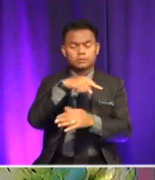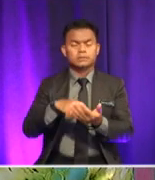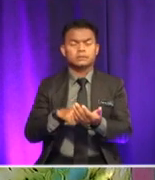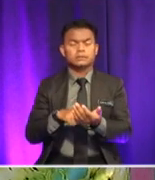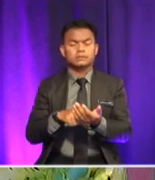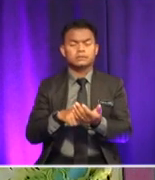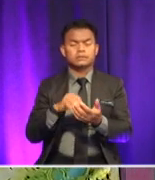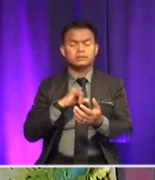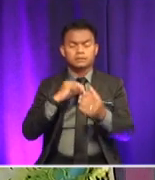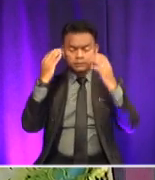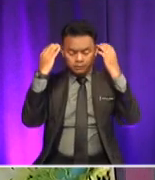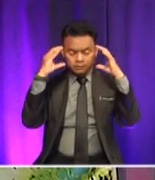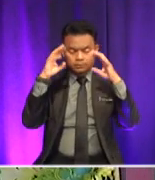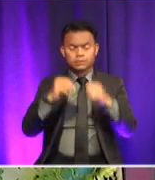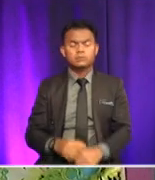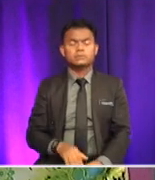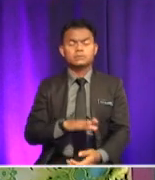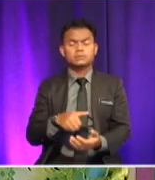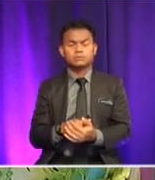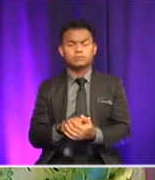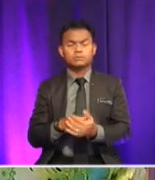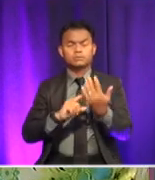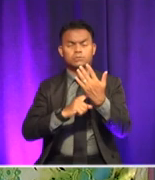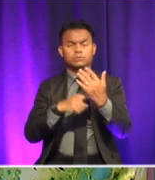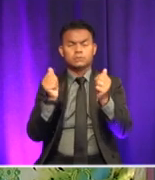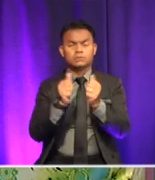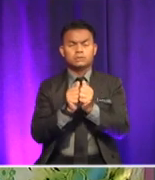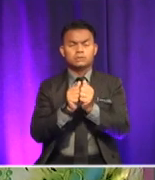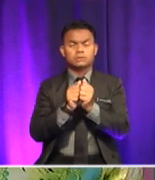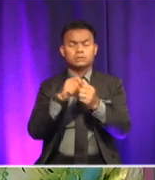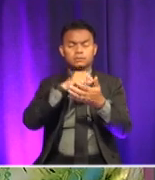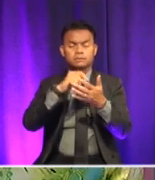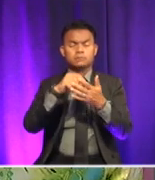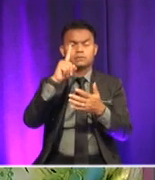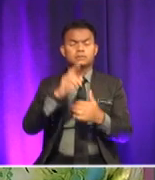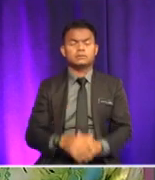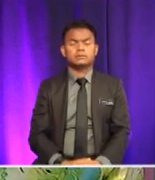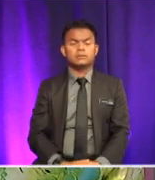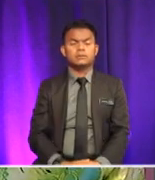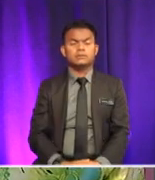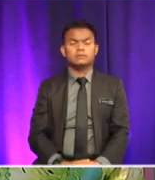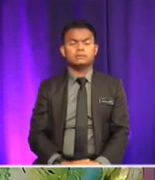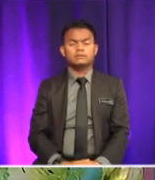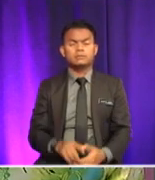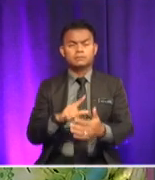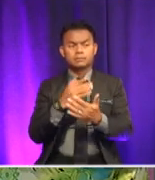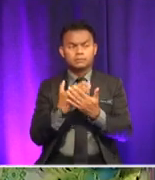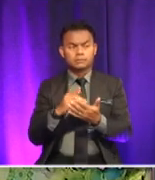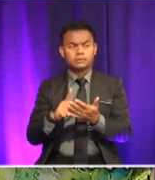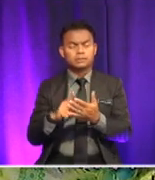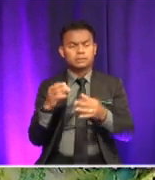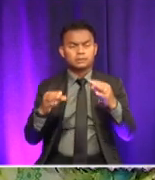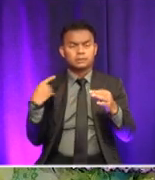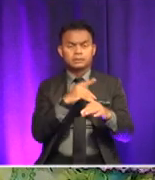of all, let's look at number one. We're making sense of the question. This is the crux of everything. Because if you don't understand